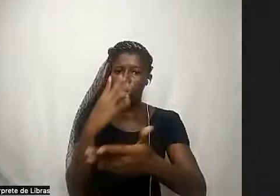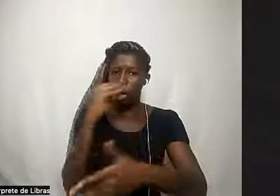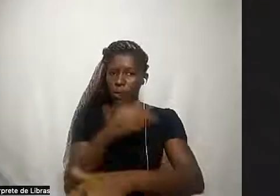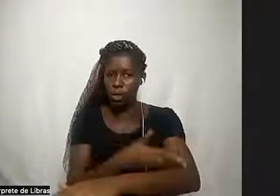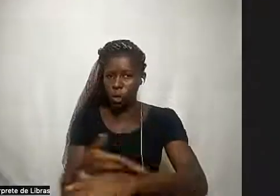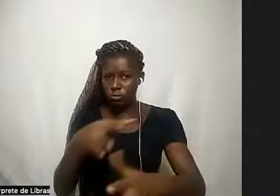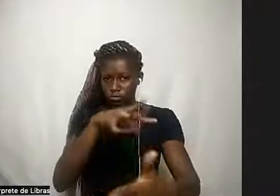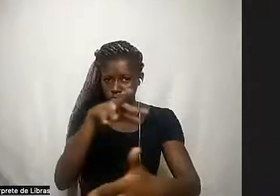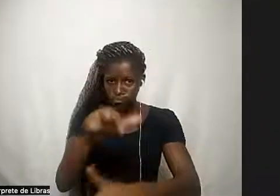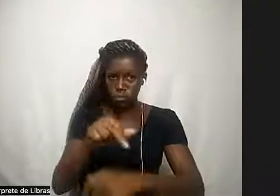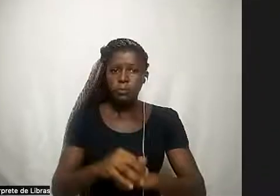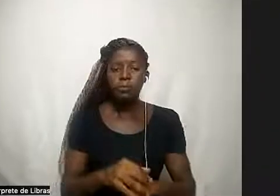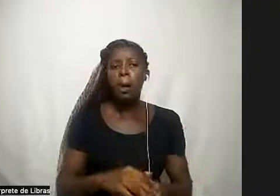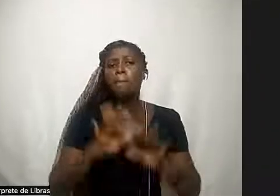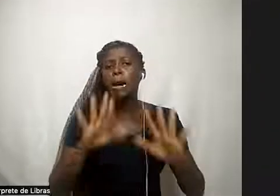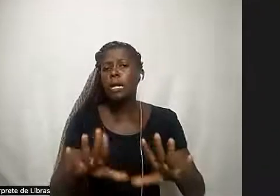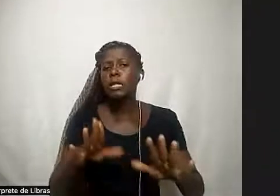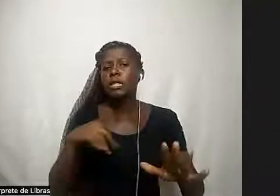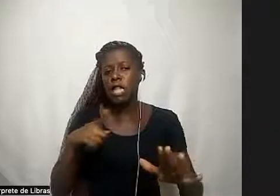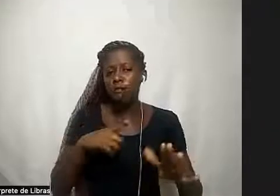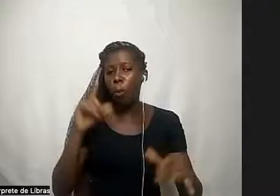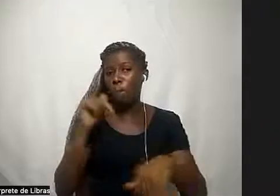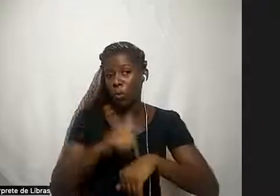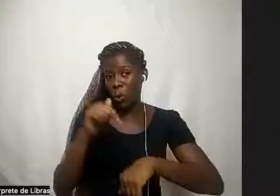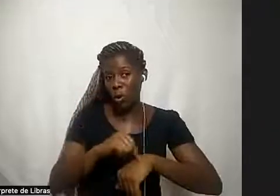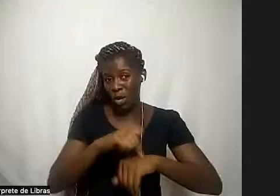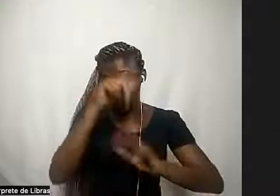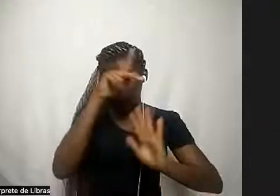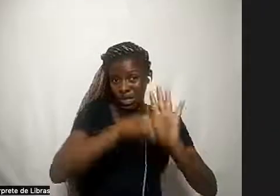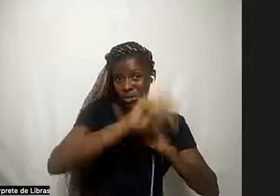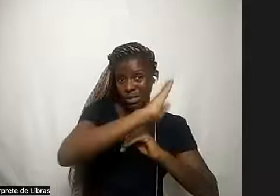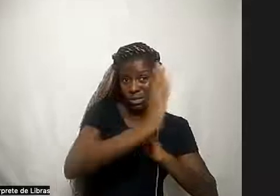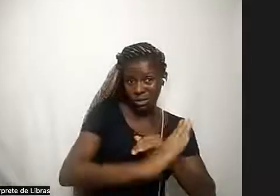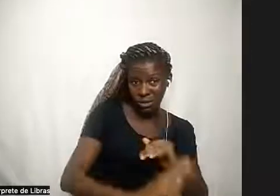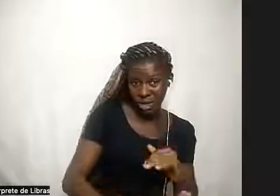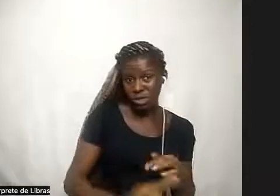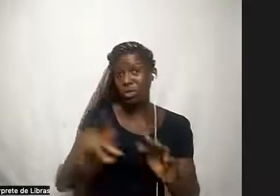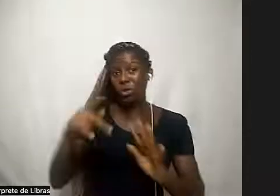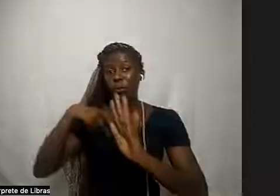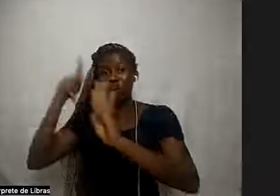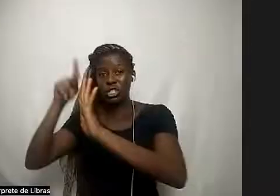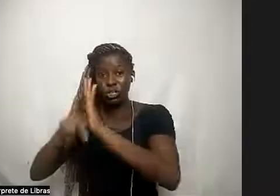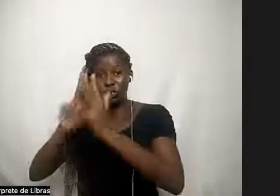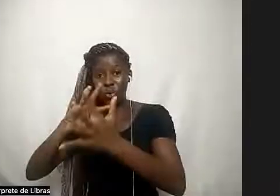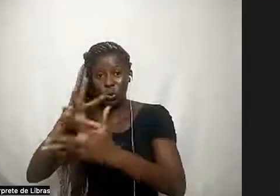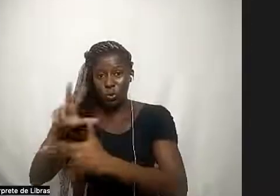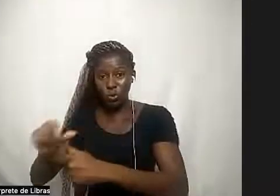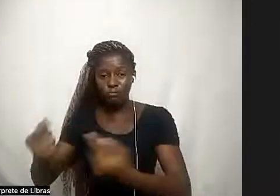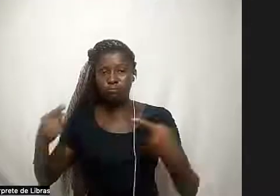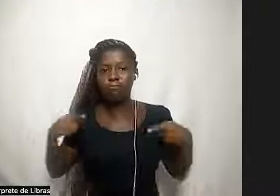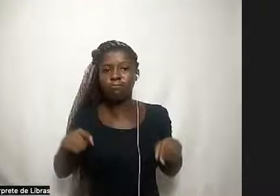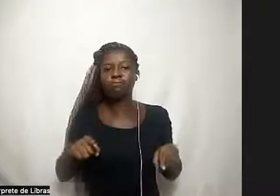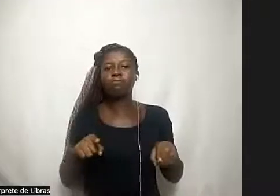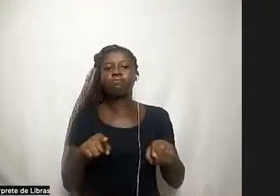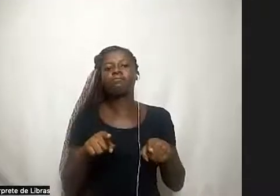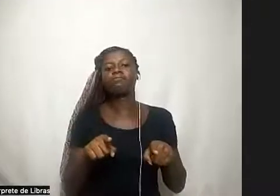an action plan annexed to it. At some moment, the national plan, the